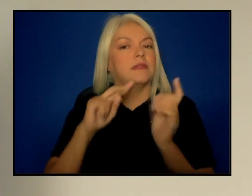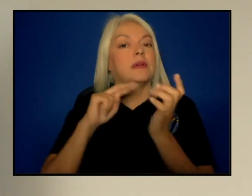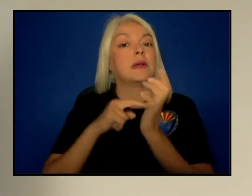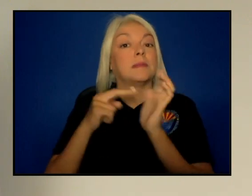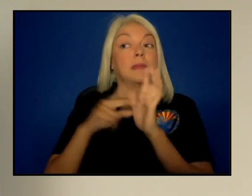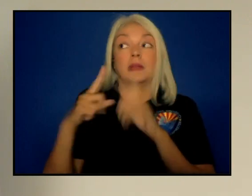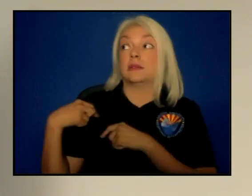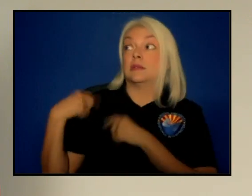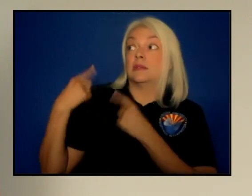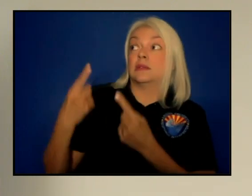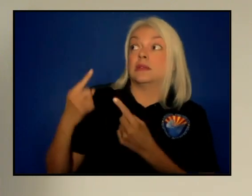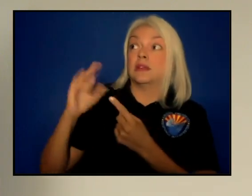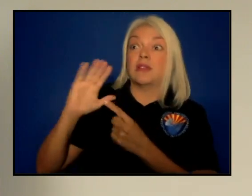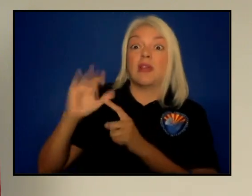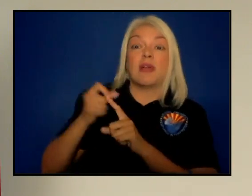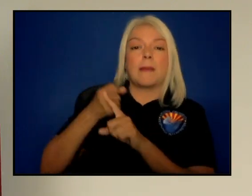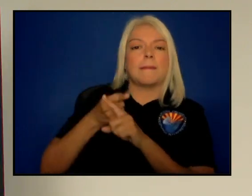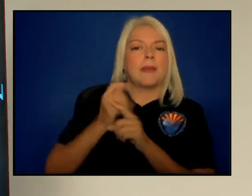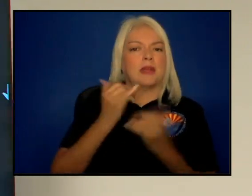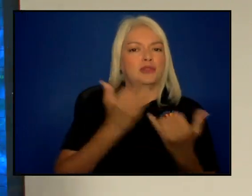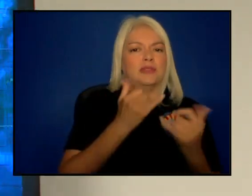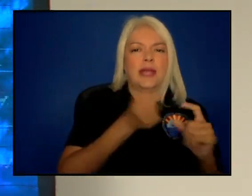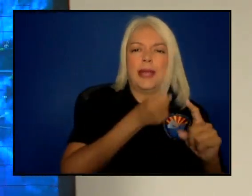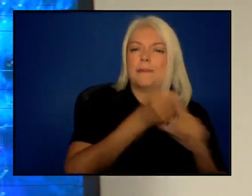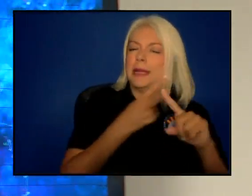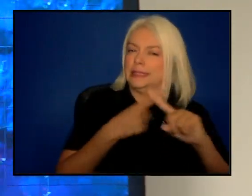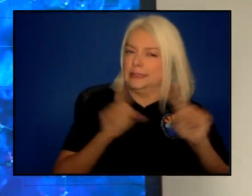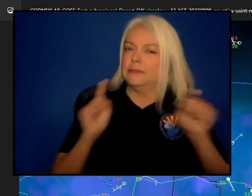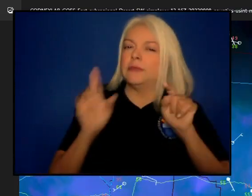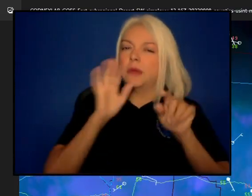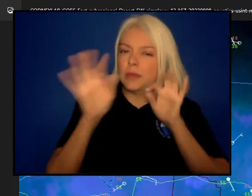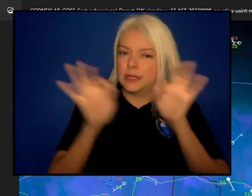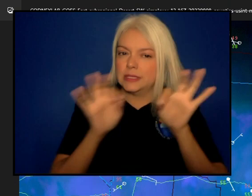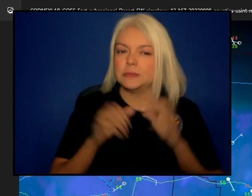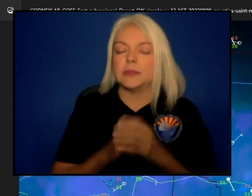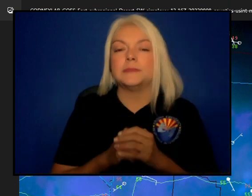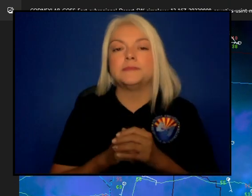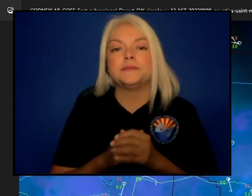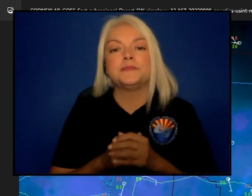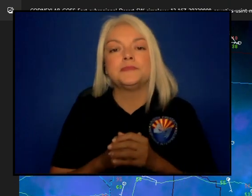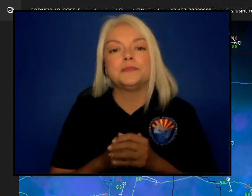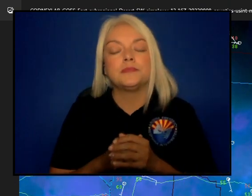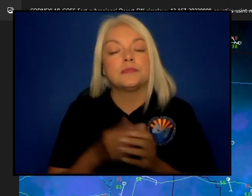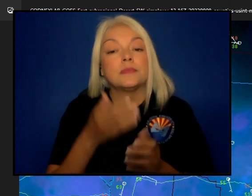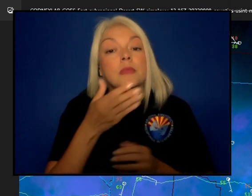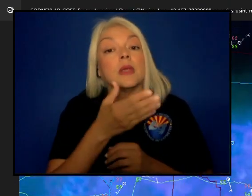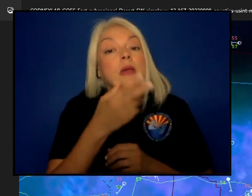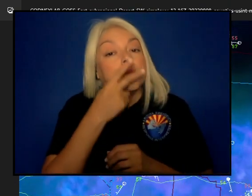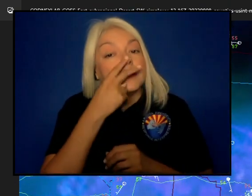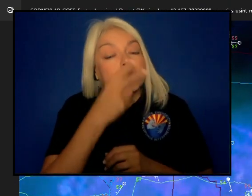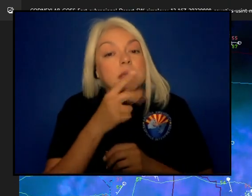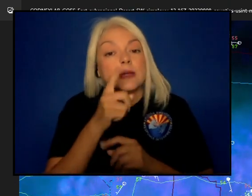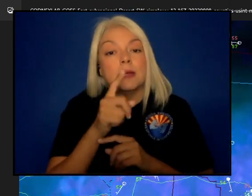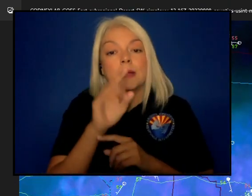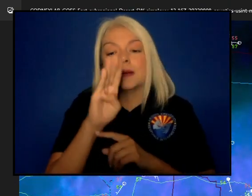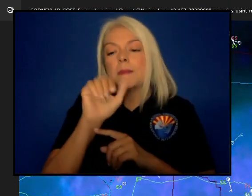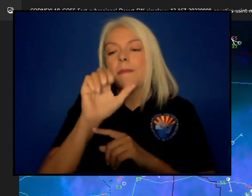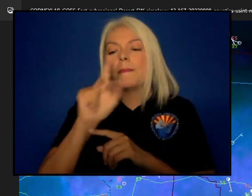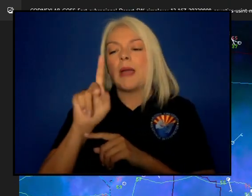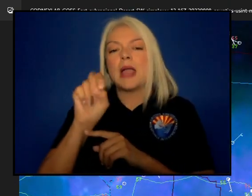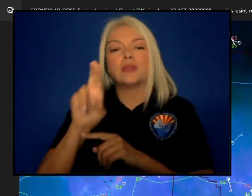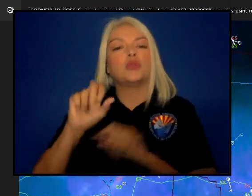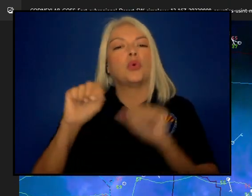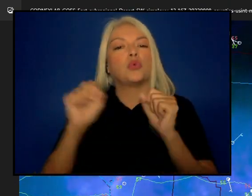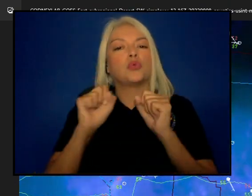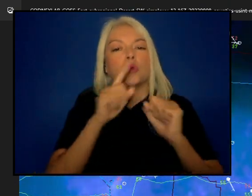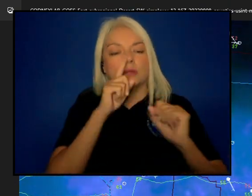a little bit different. So what we're looking at, we had a backdoor cold front start to come in here across the